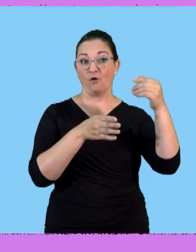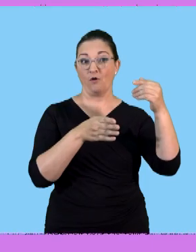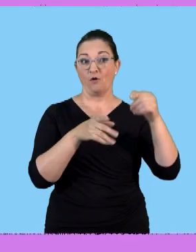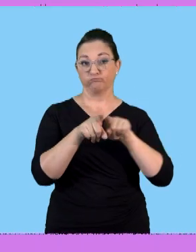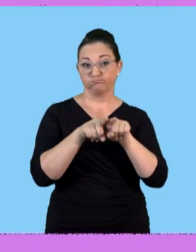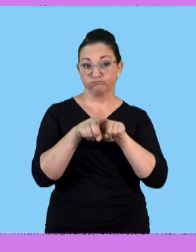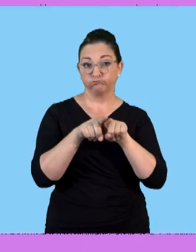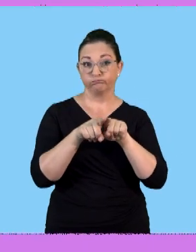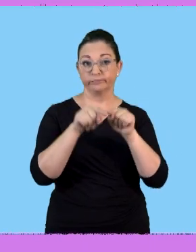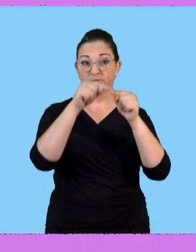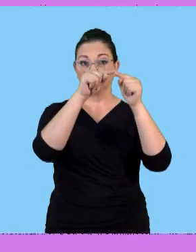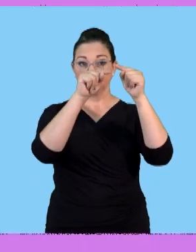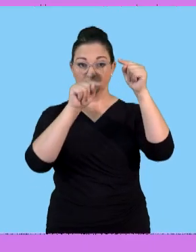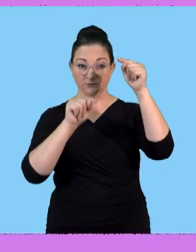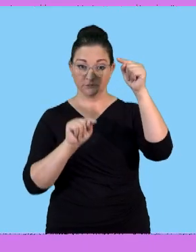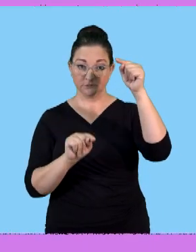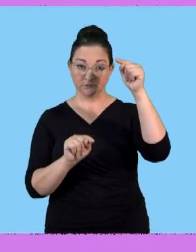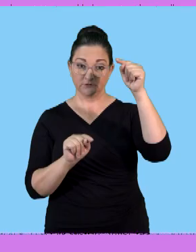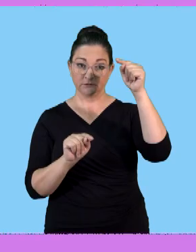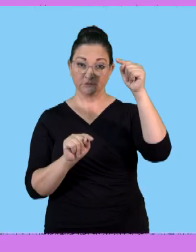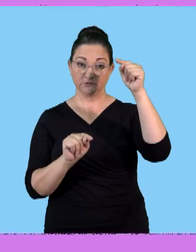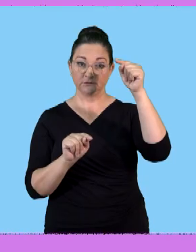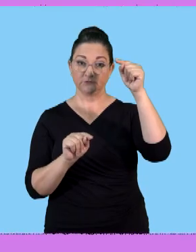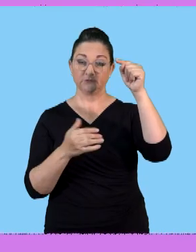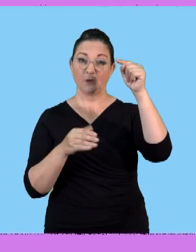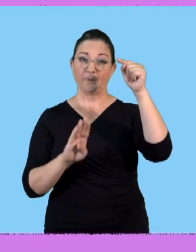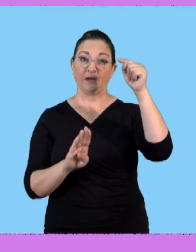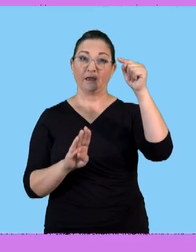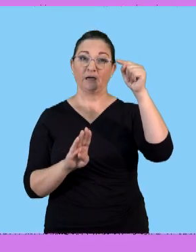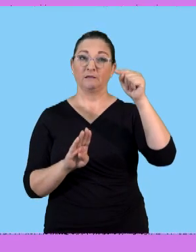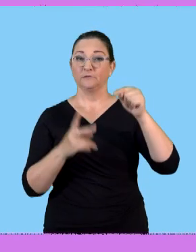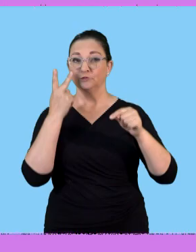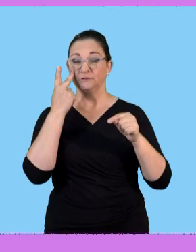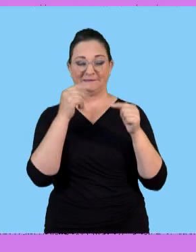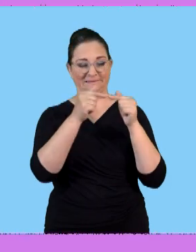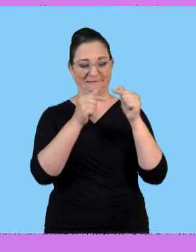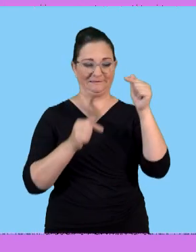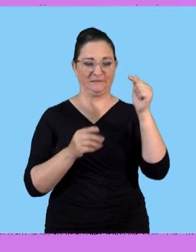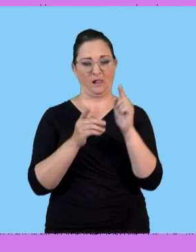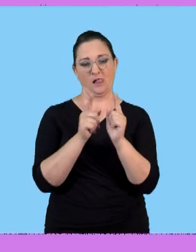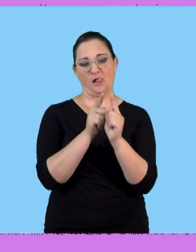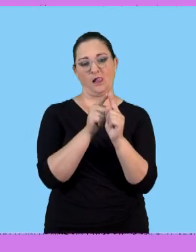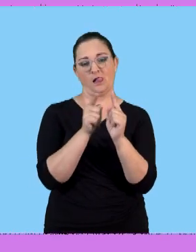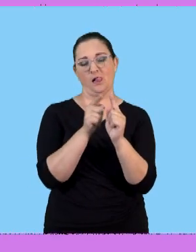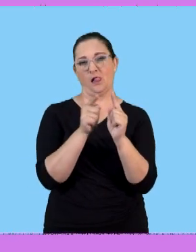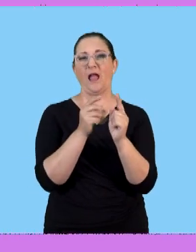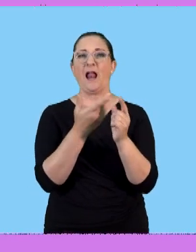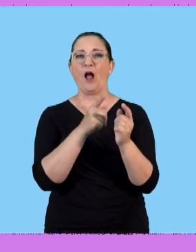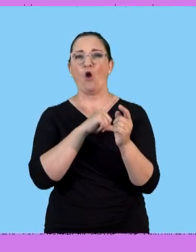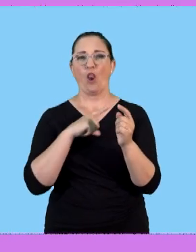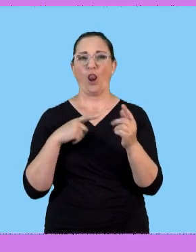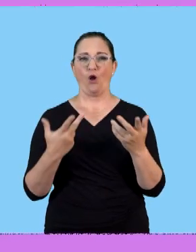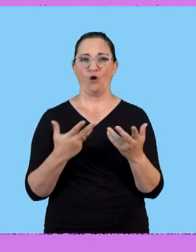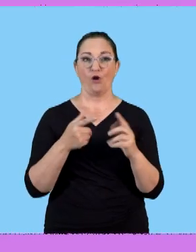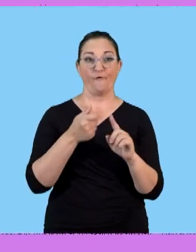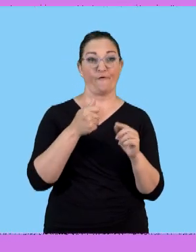drop right to here B. Okay, so we want to know, determine the distance this time in kilometers from the